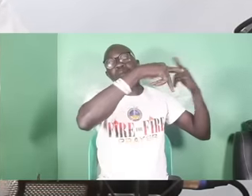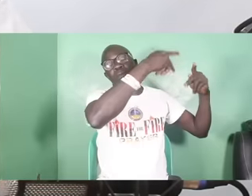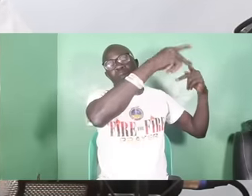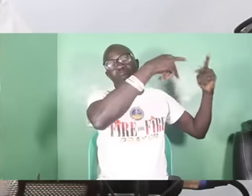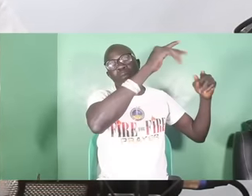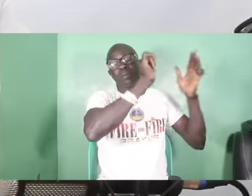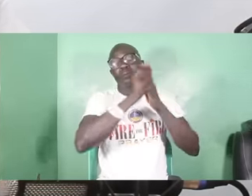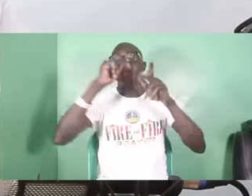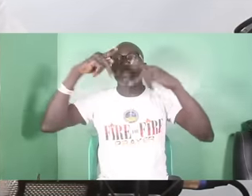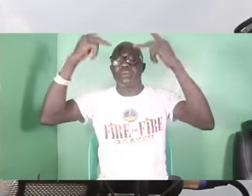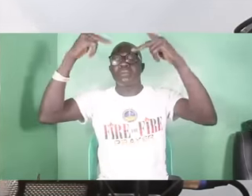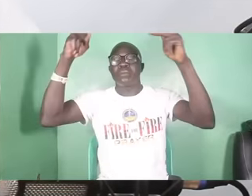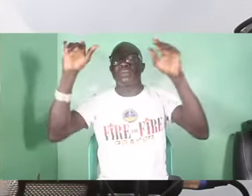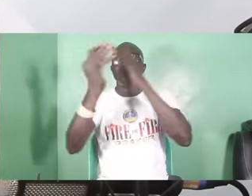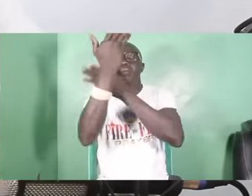Or what down?